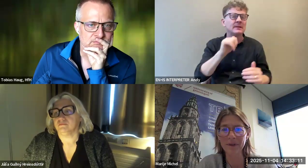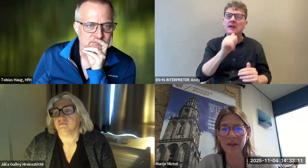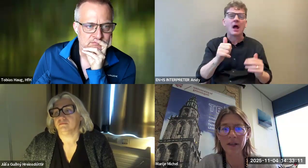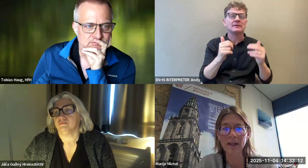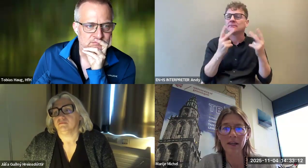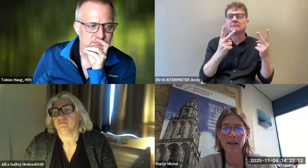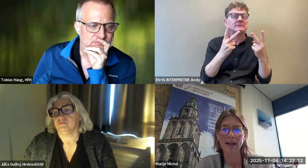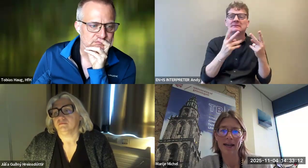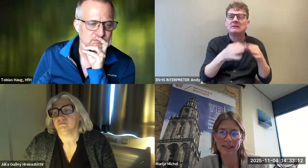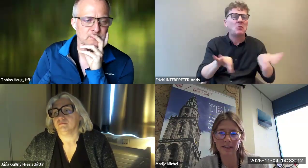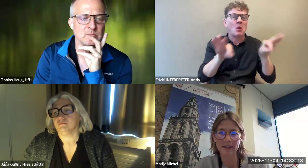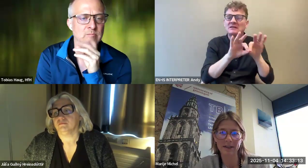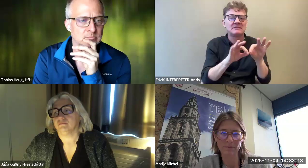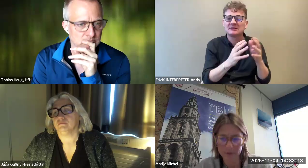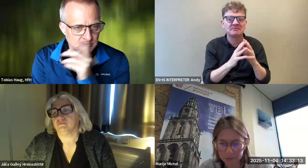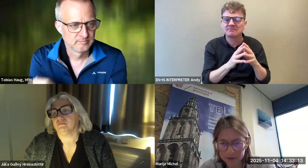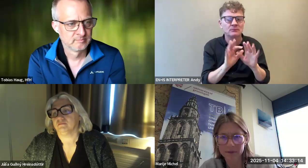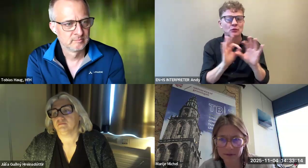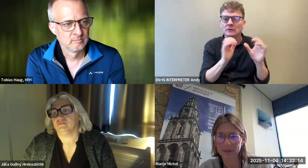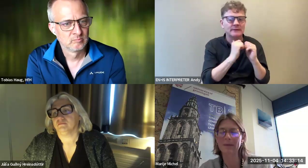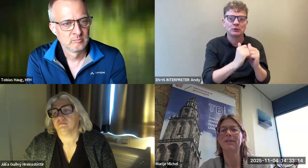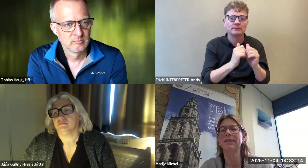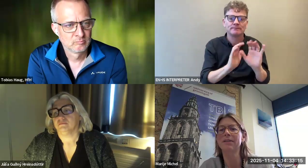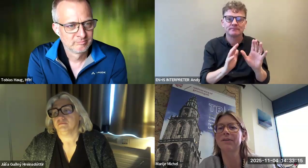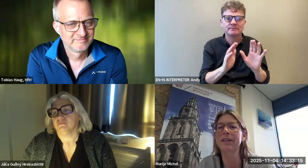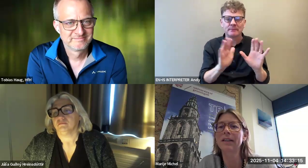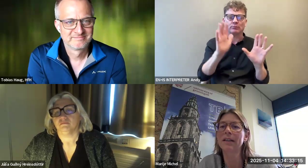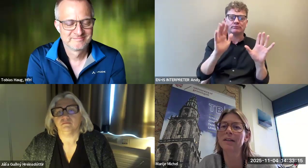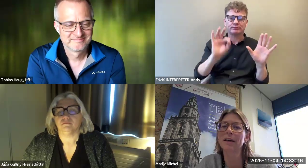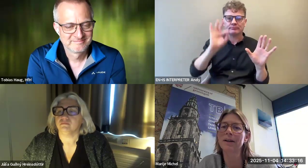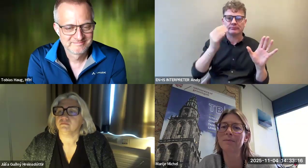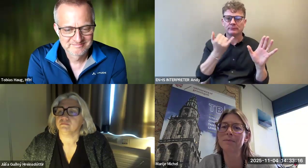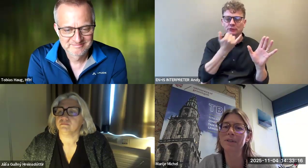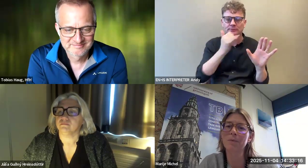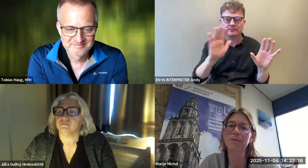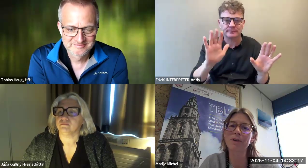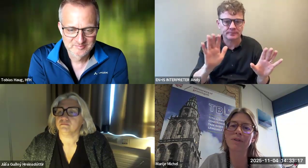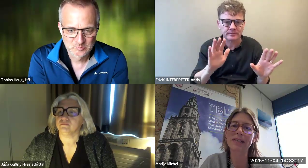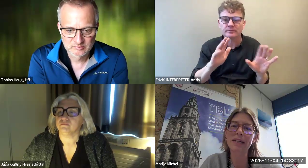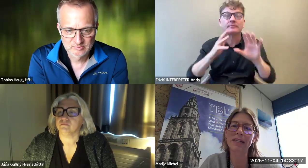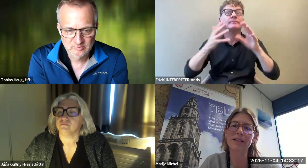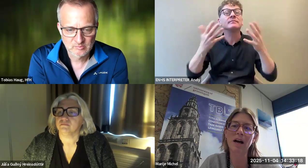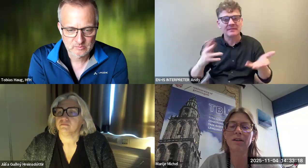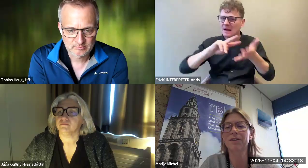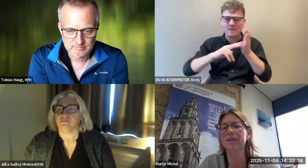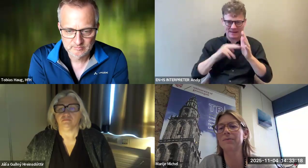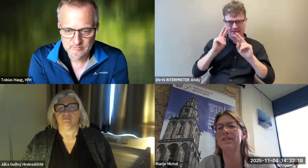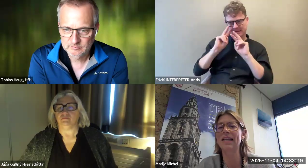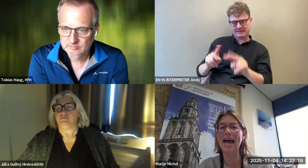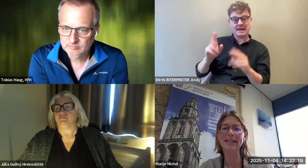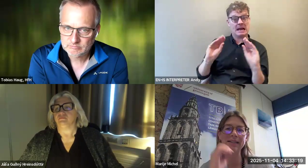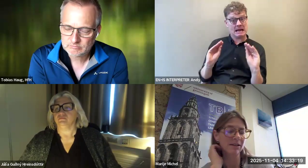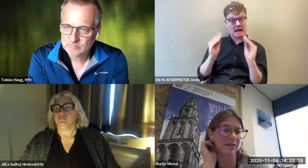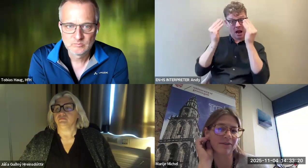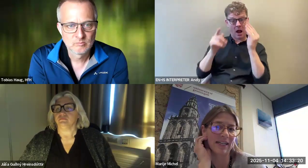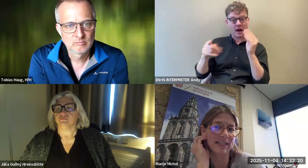value. And oops, what happens here? Sorry. So what we could see that young learners with